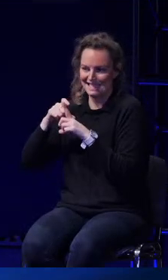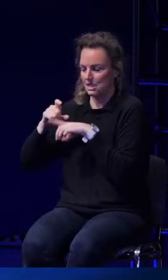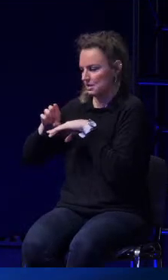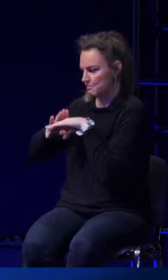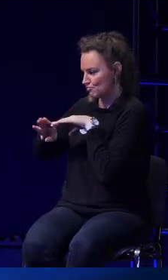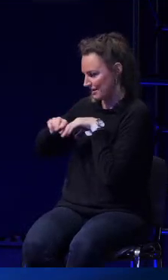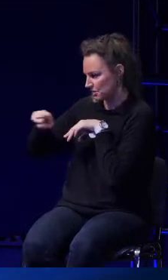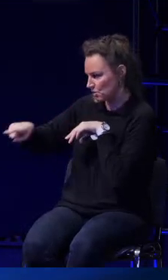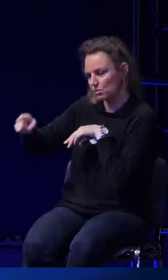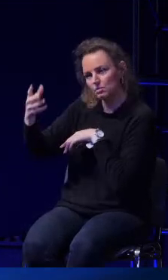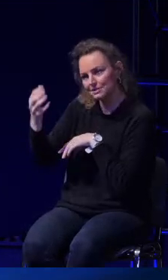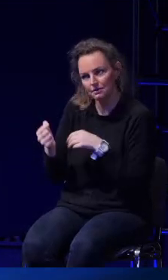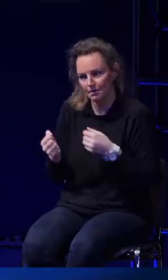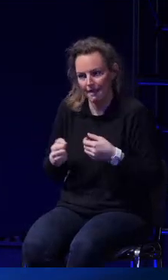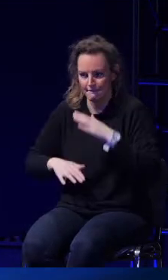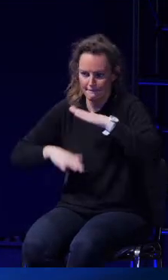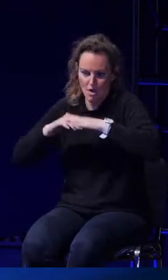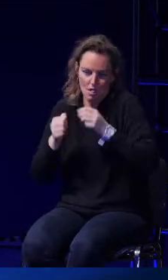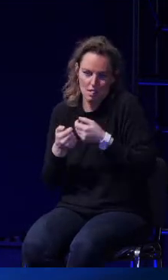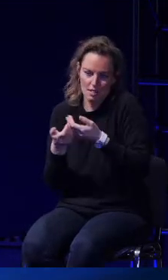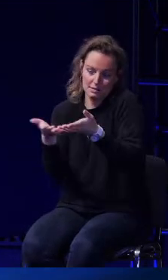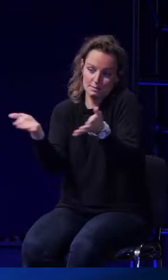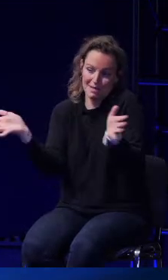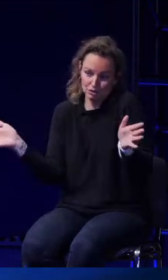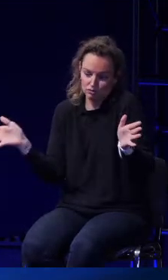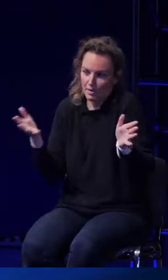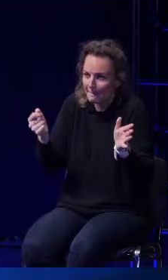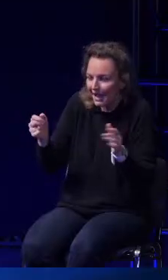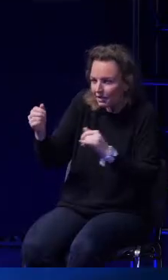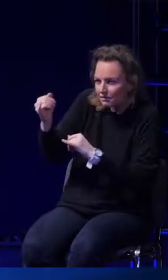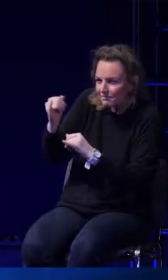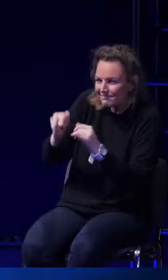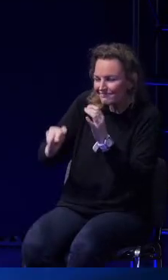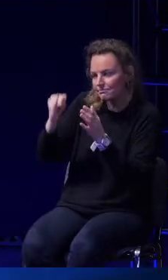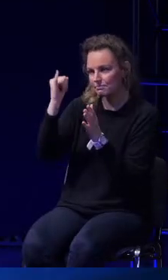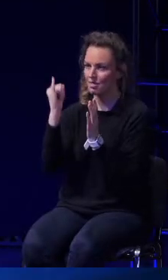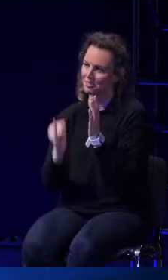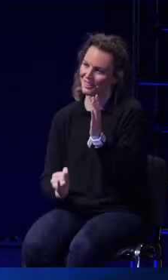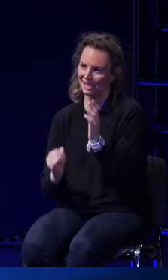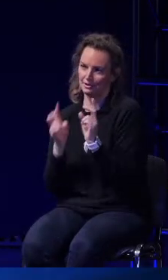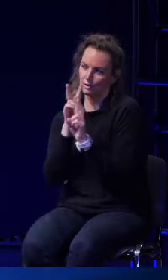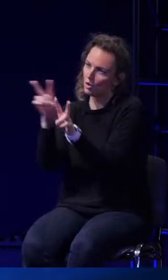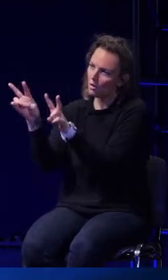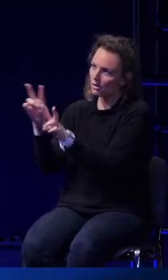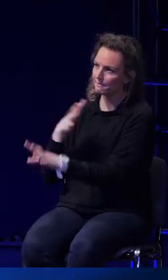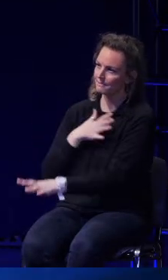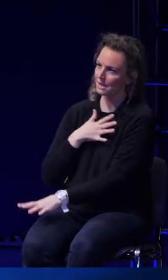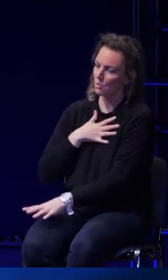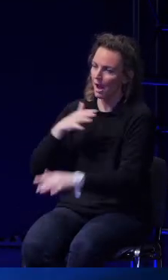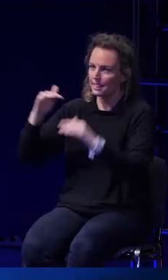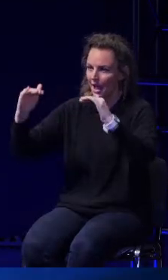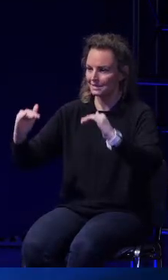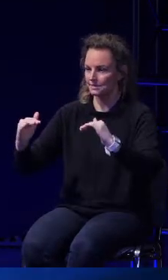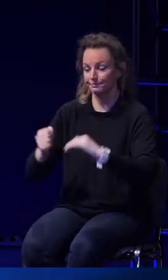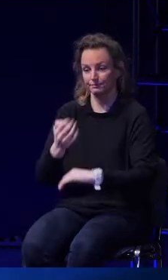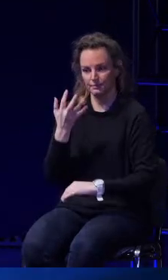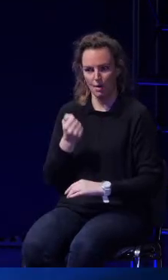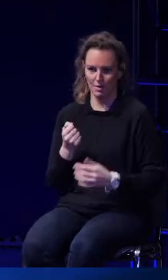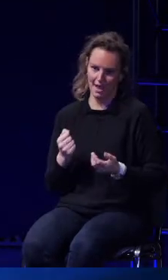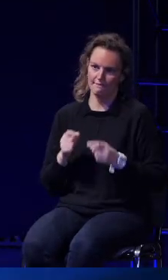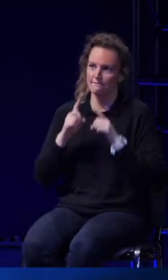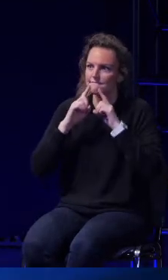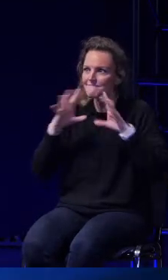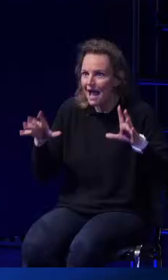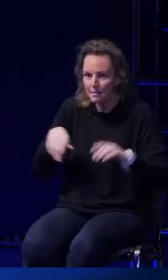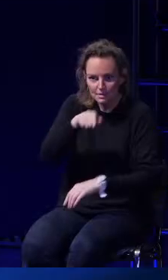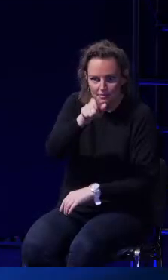full spectrum. It had a sort of a thin look that I quite liked. But then we've got, Idris Elba. We've got a huge film star in the